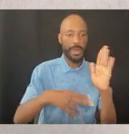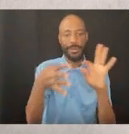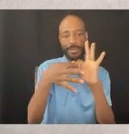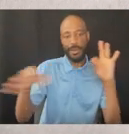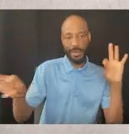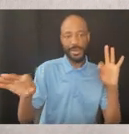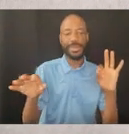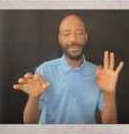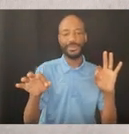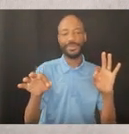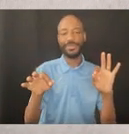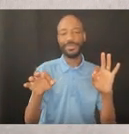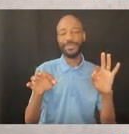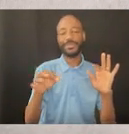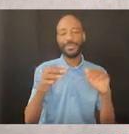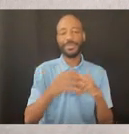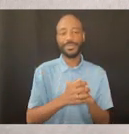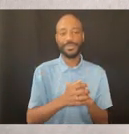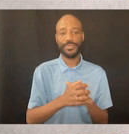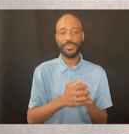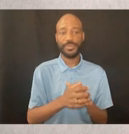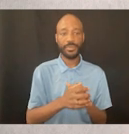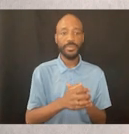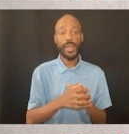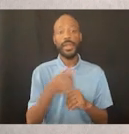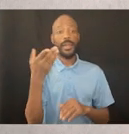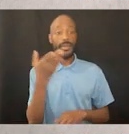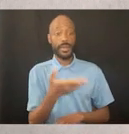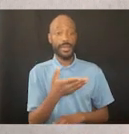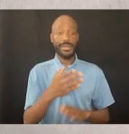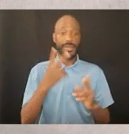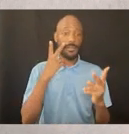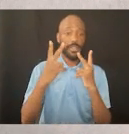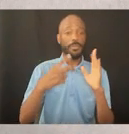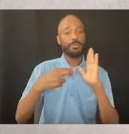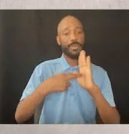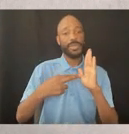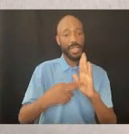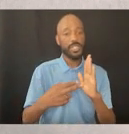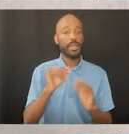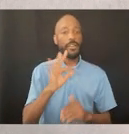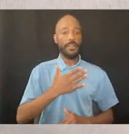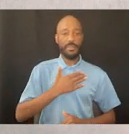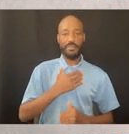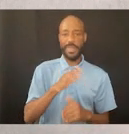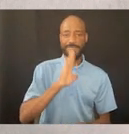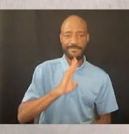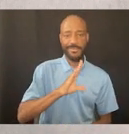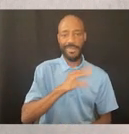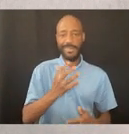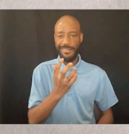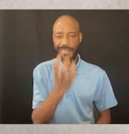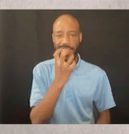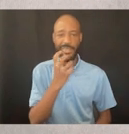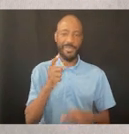statement. Whetted Vex is the visual representation of my frustration and anger at the